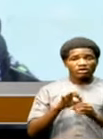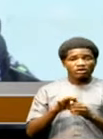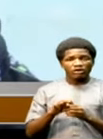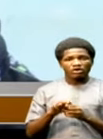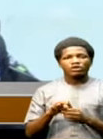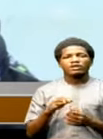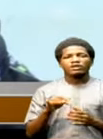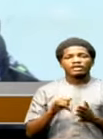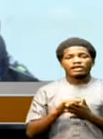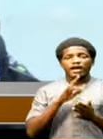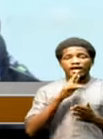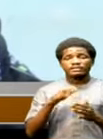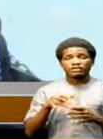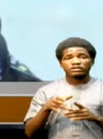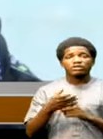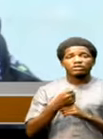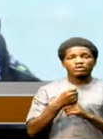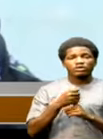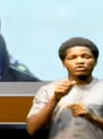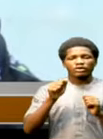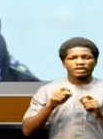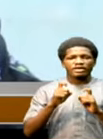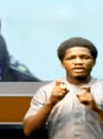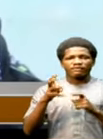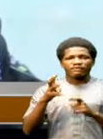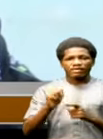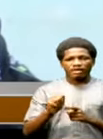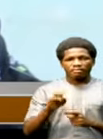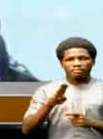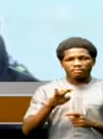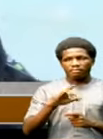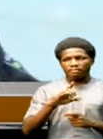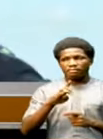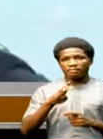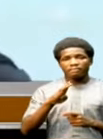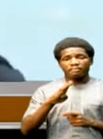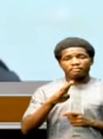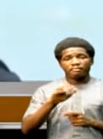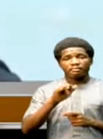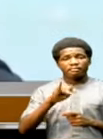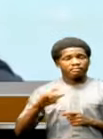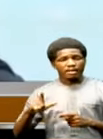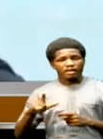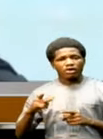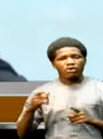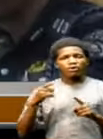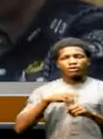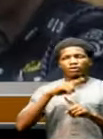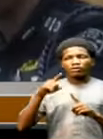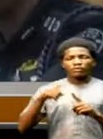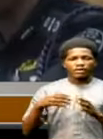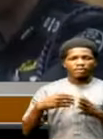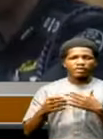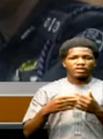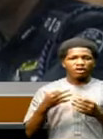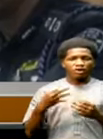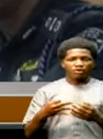can also grant them bail for reliable sureties until when the issue of prosecution comes out.